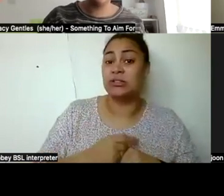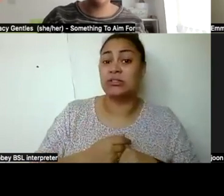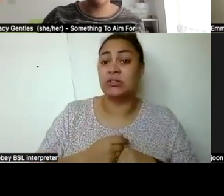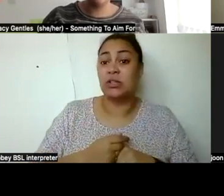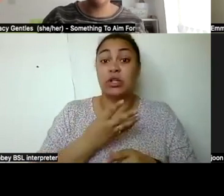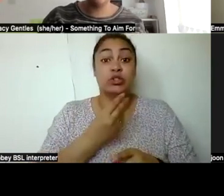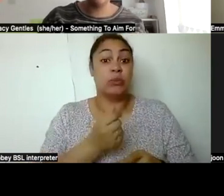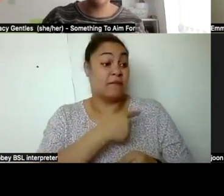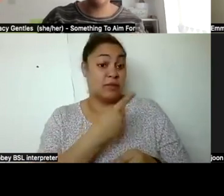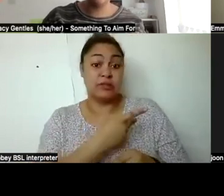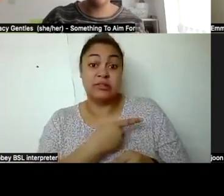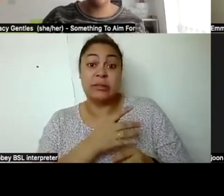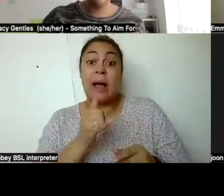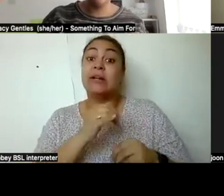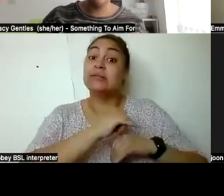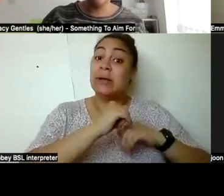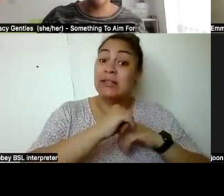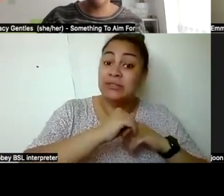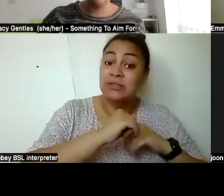be in certain spaces,